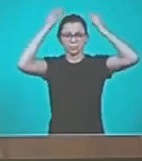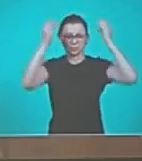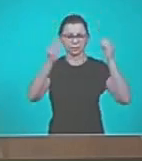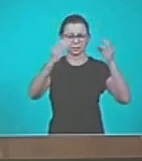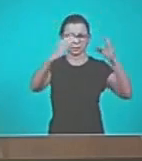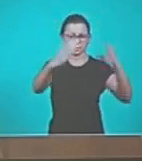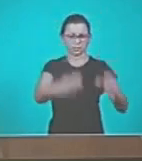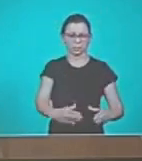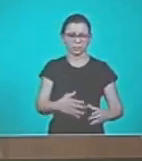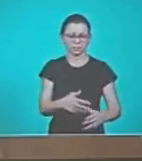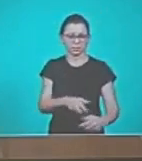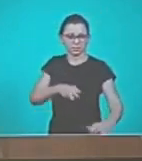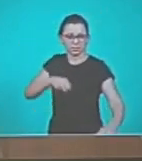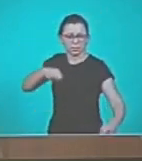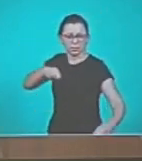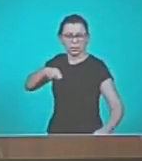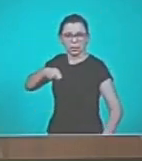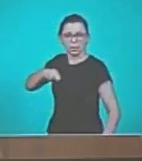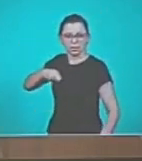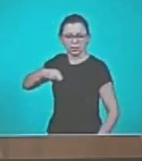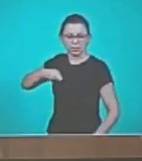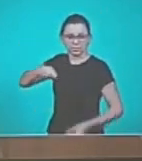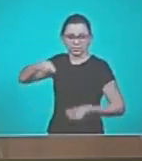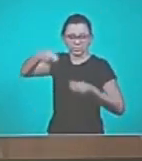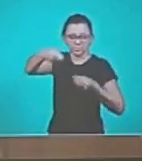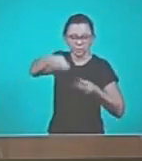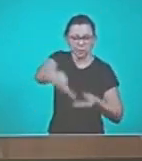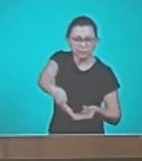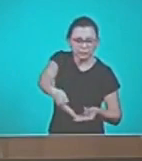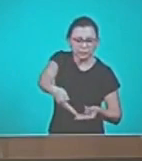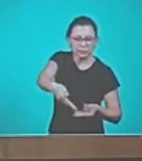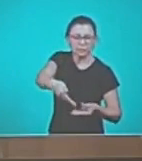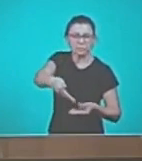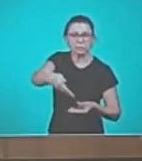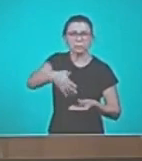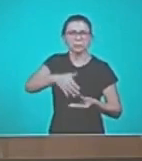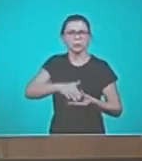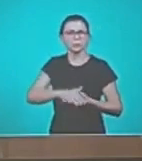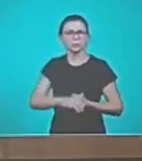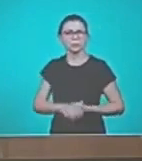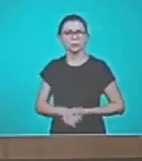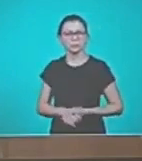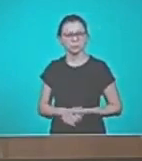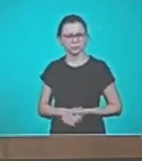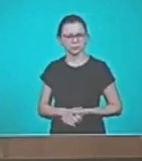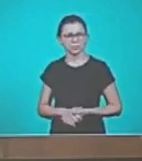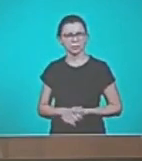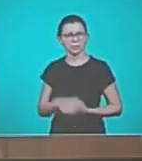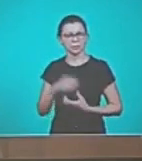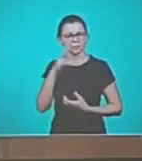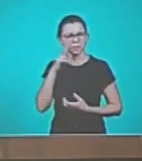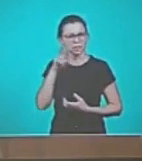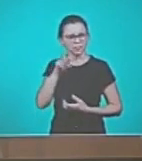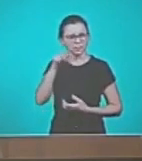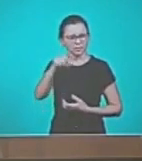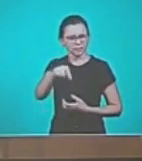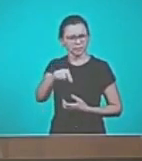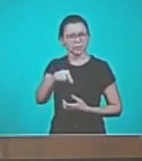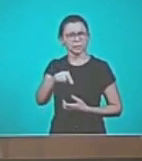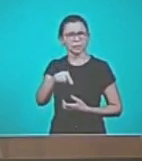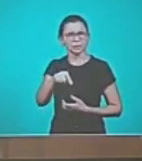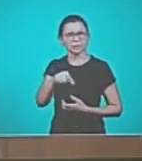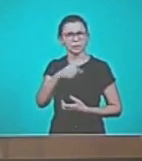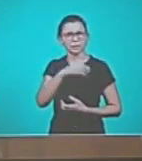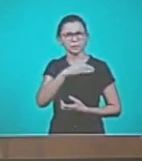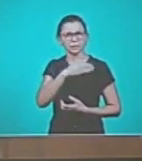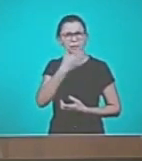and the soldier's gun up on top of the helmet. And she knew that it was in Munich and that